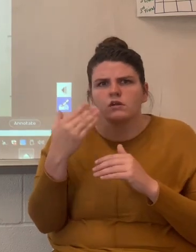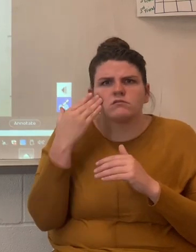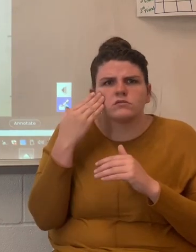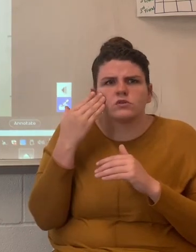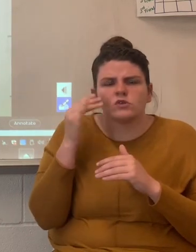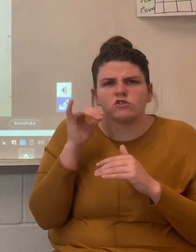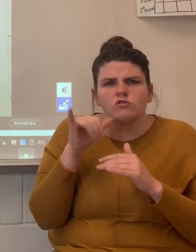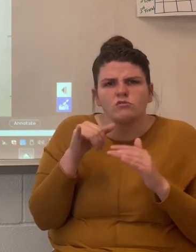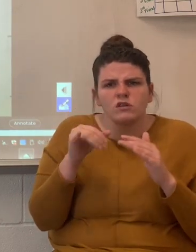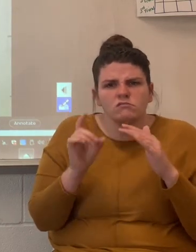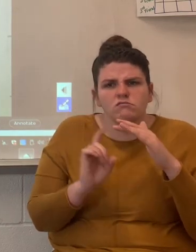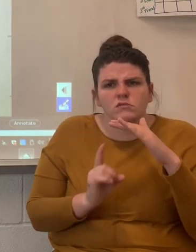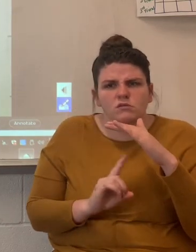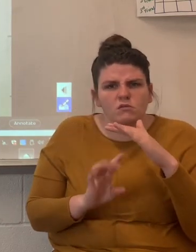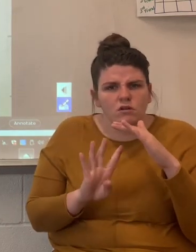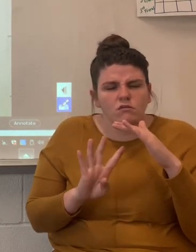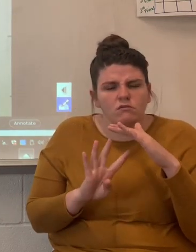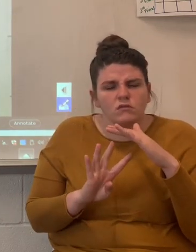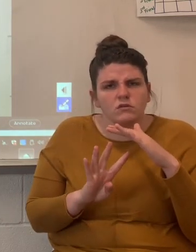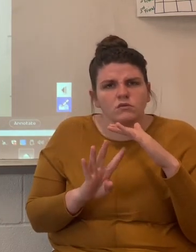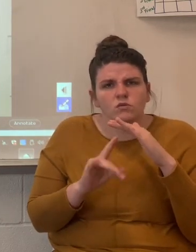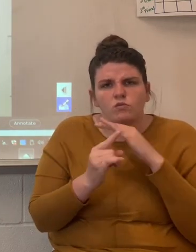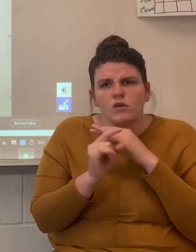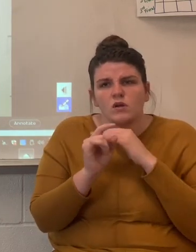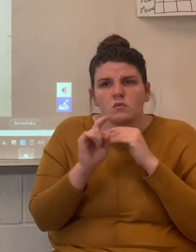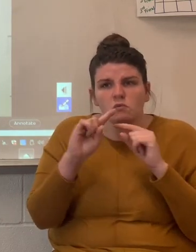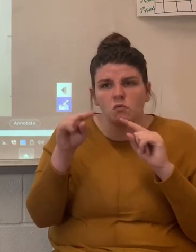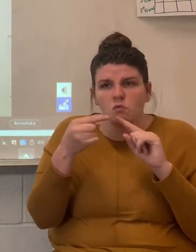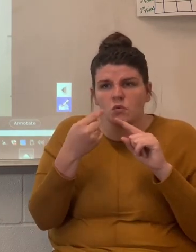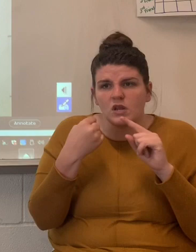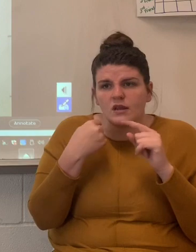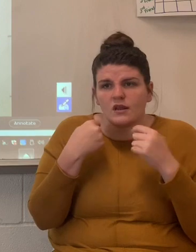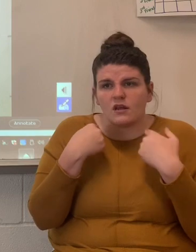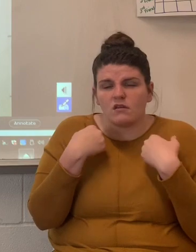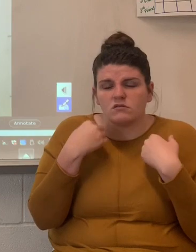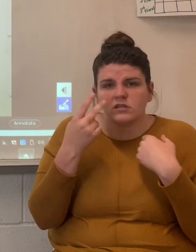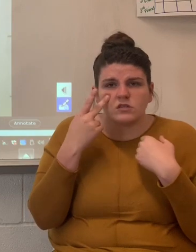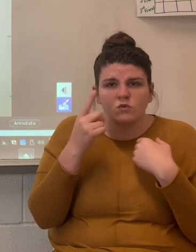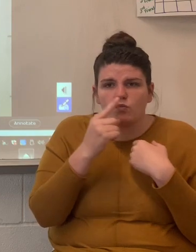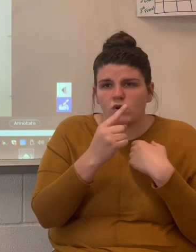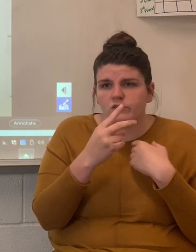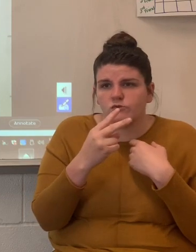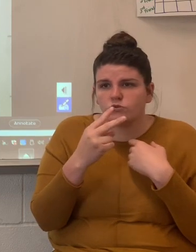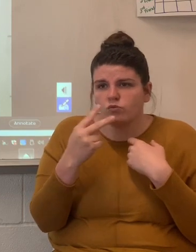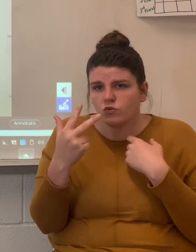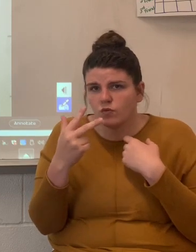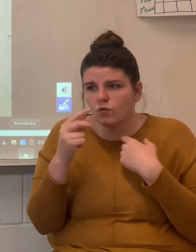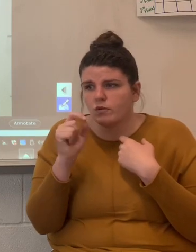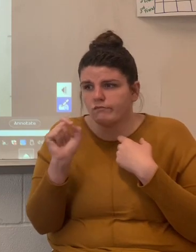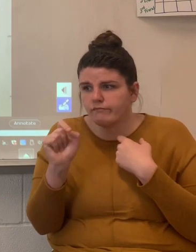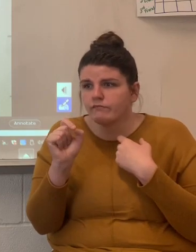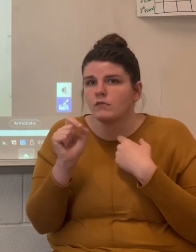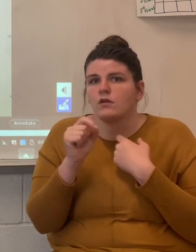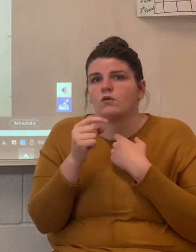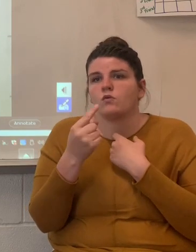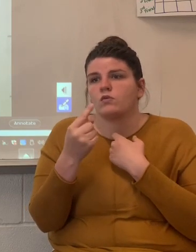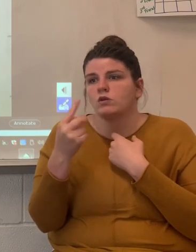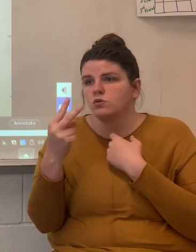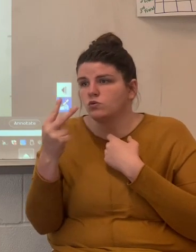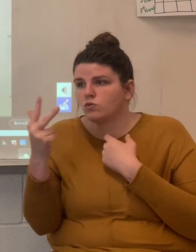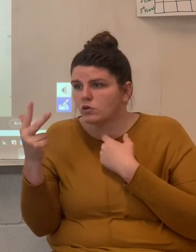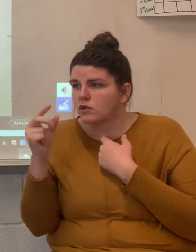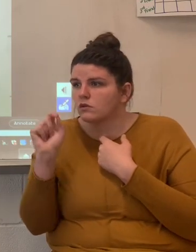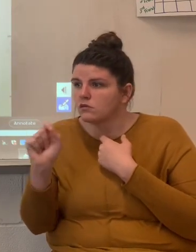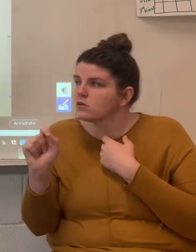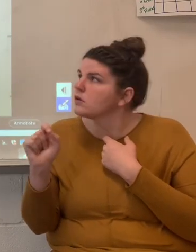So every time I get to 1, 2, 3, I'm going to put a dot. 1, 2, 3, put a dot. 1, 2, 3, put a dot.